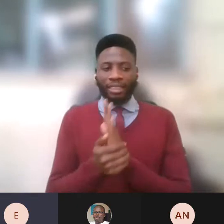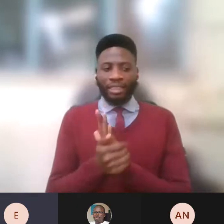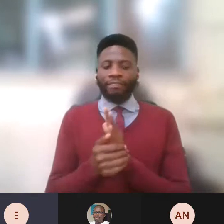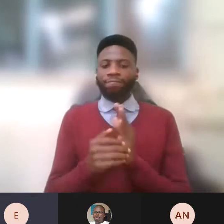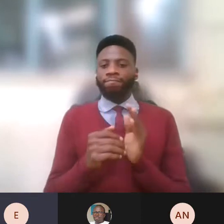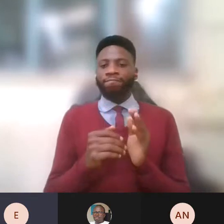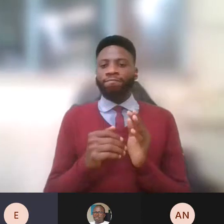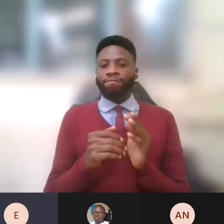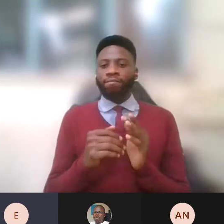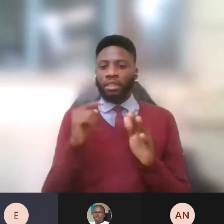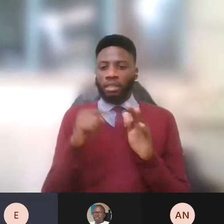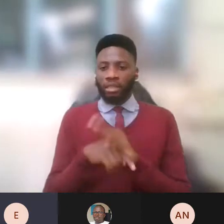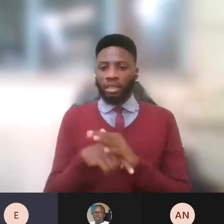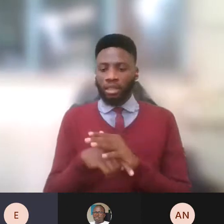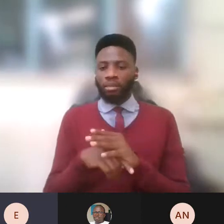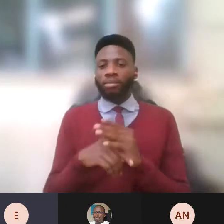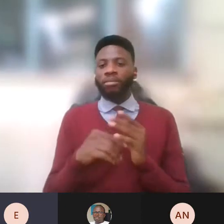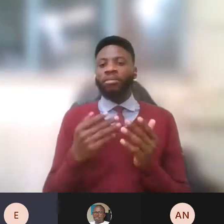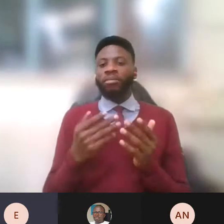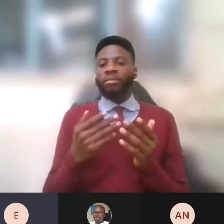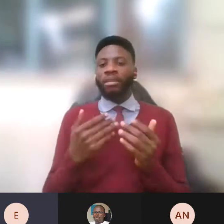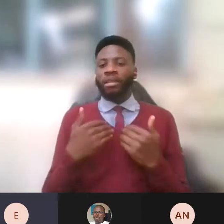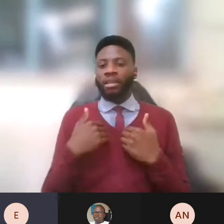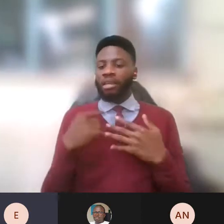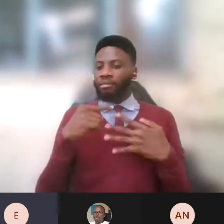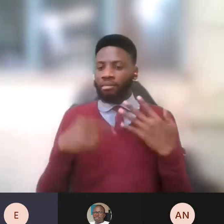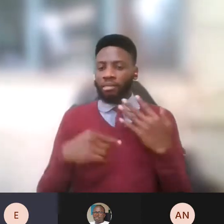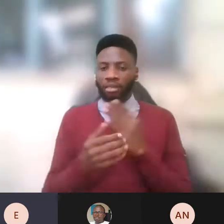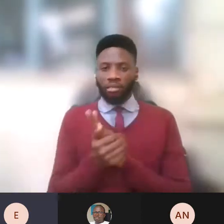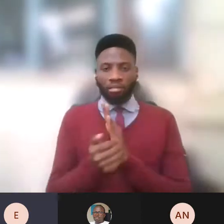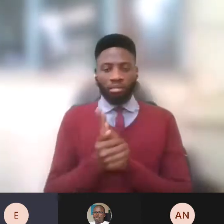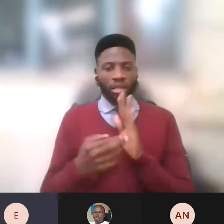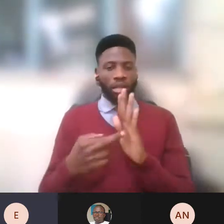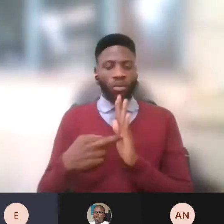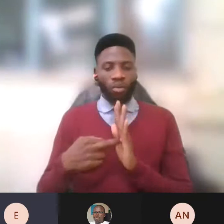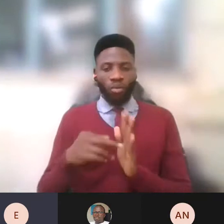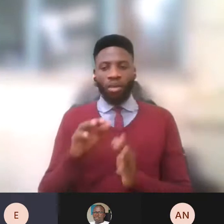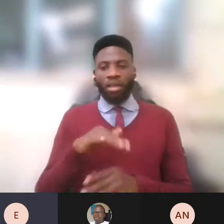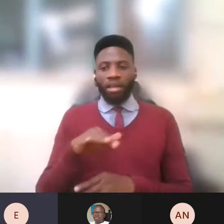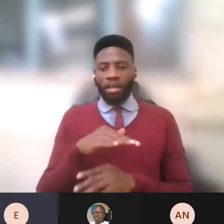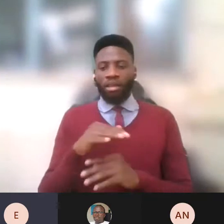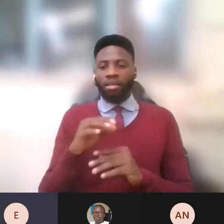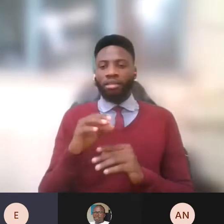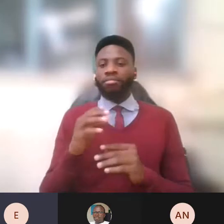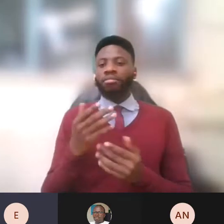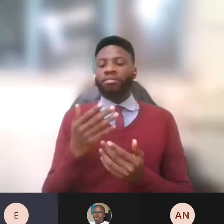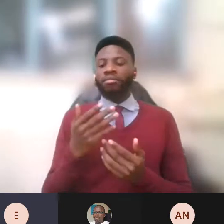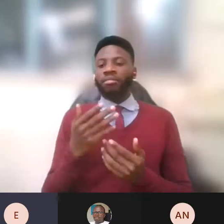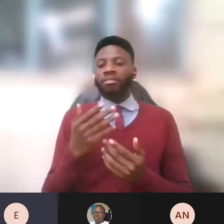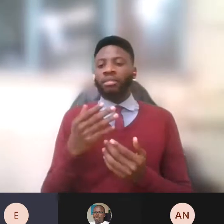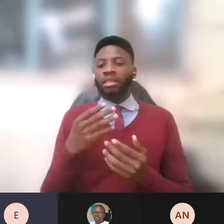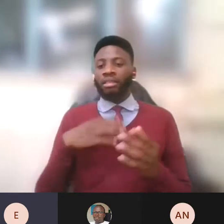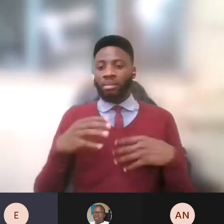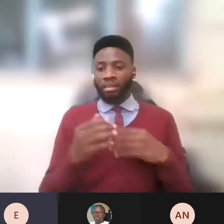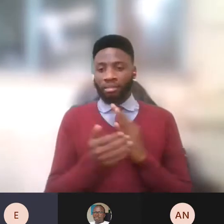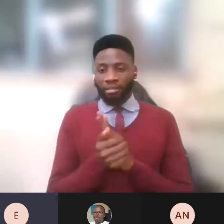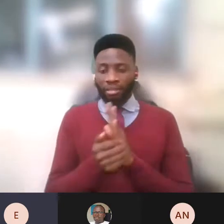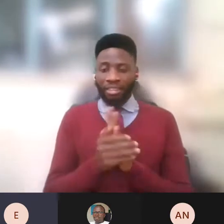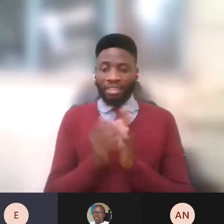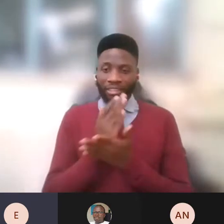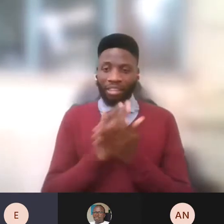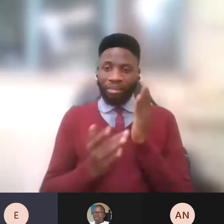a career in cyber. So I will hope to do that justice, but a big thank you to you all. So for any of you that might be